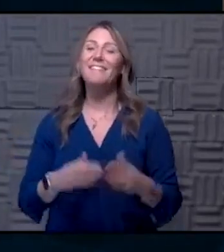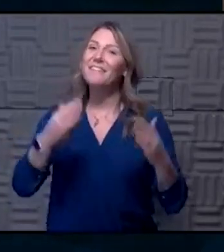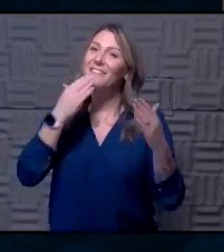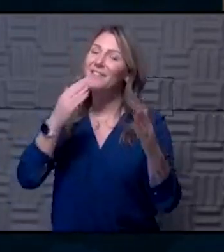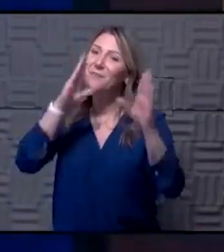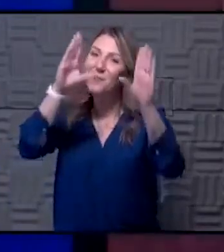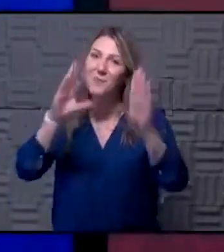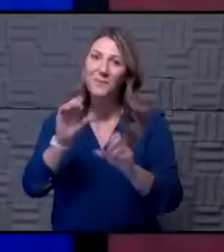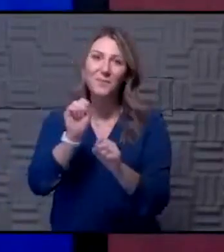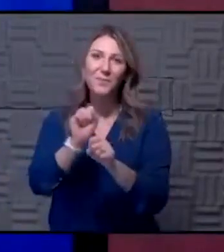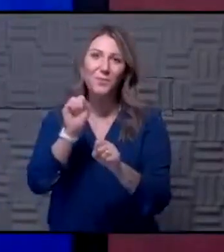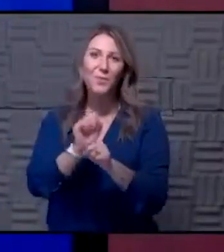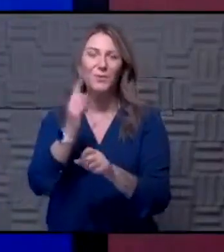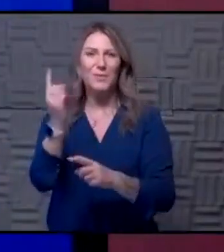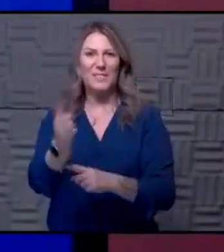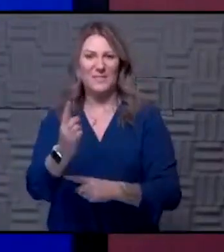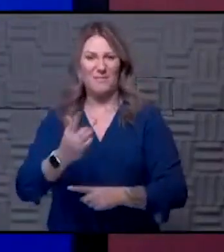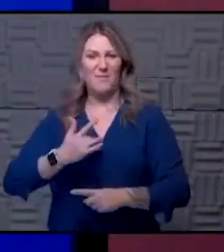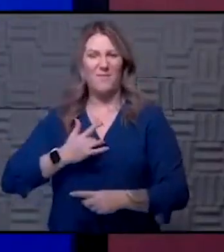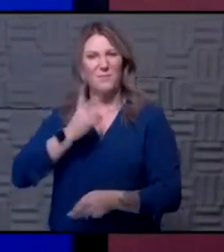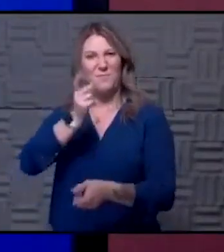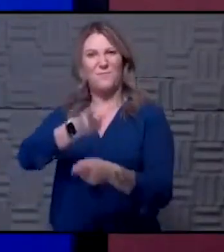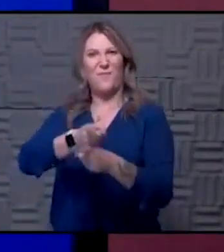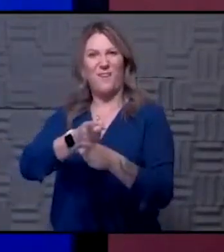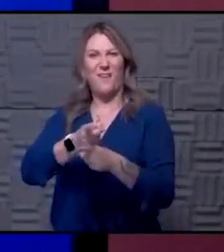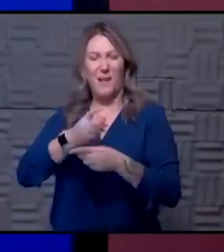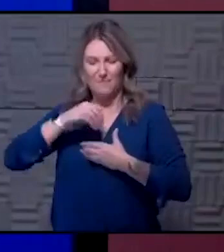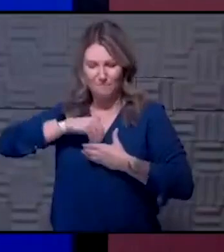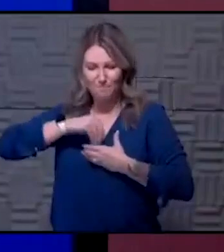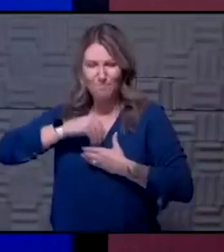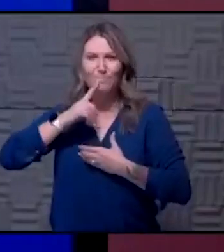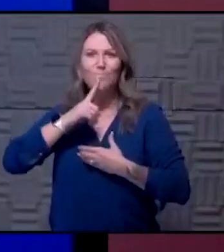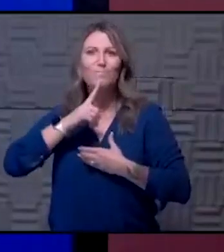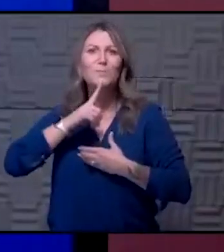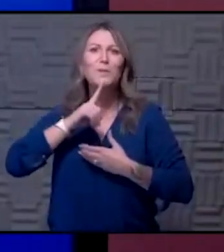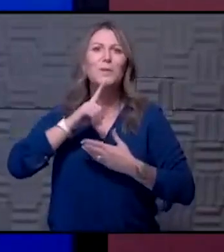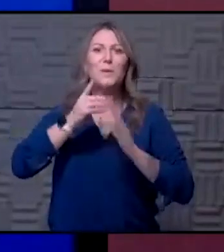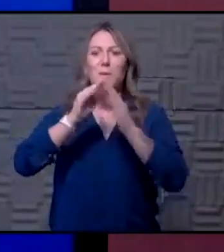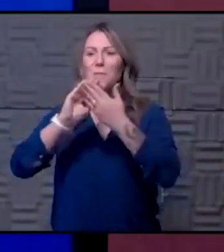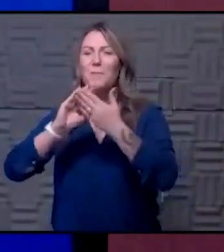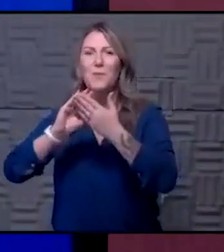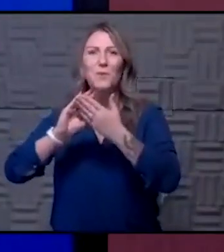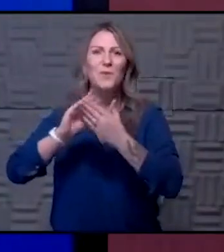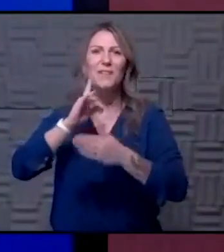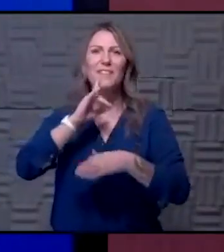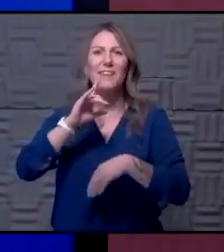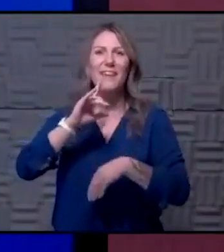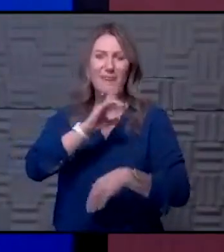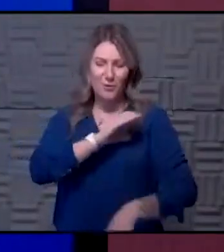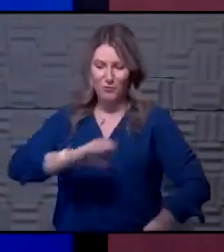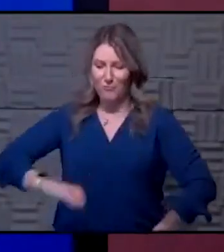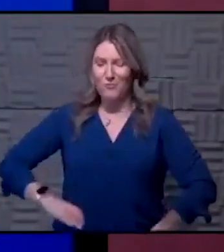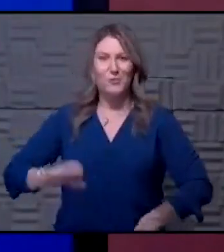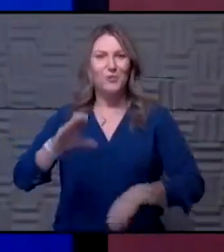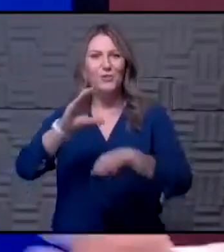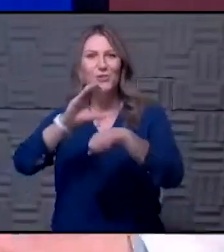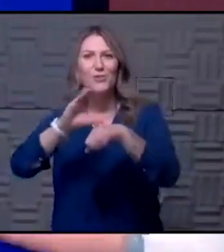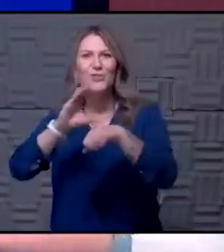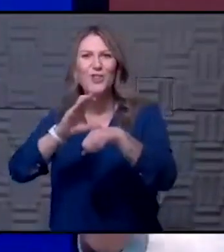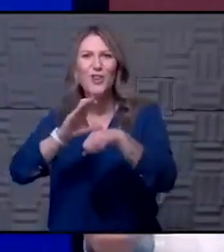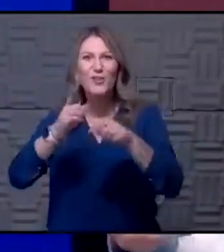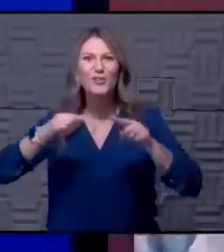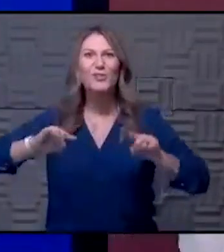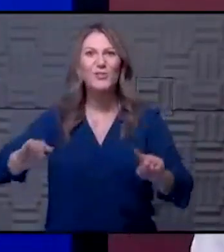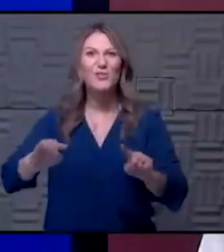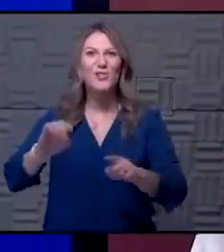great work. And there's something that feels right. I mean, I'm a member of Community Christian Church about getting a vaccine in a church right at Easter. I know, I